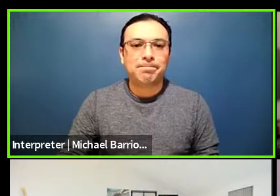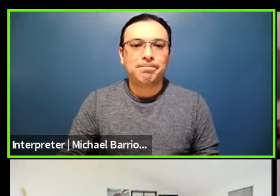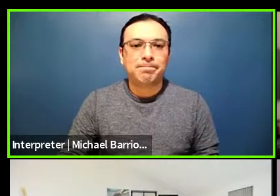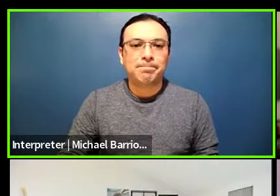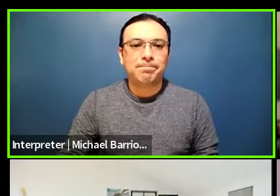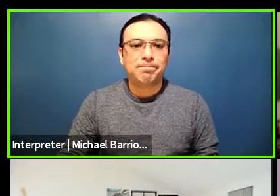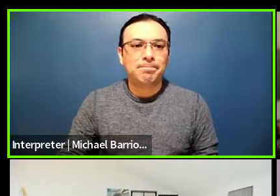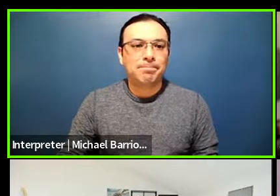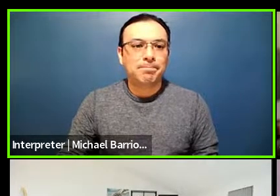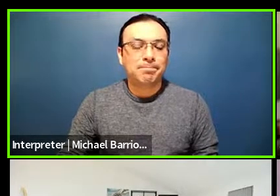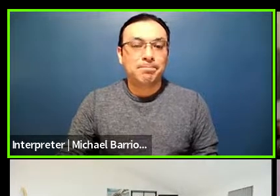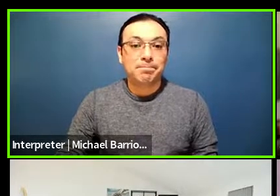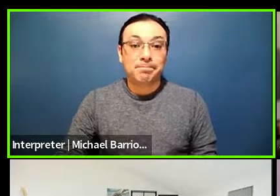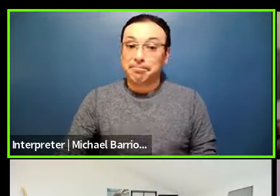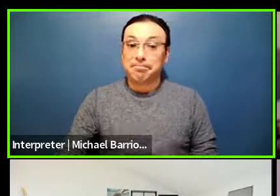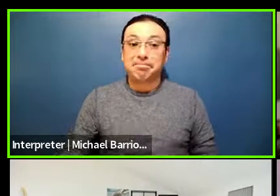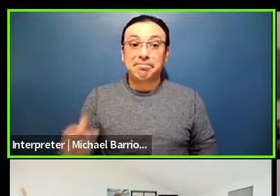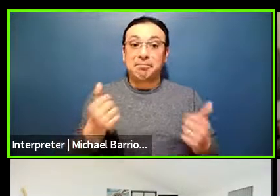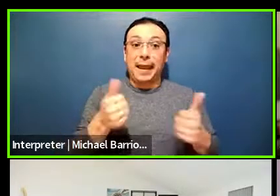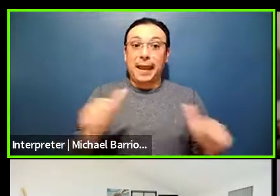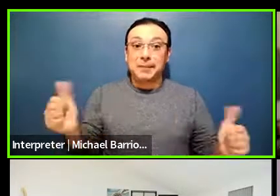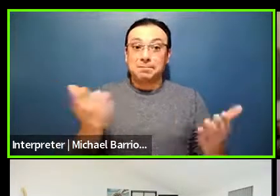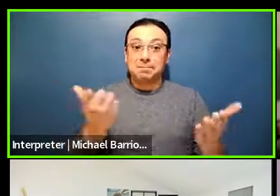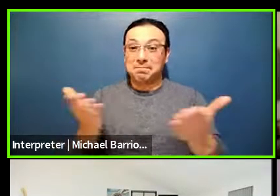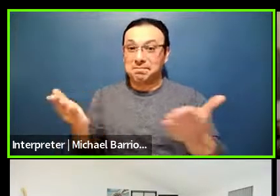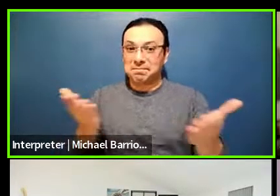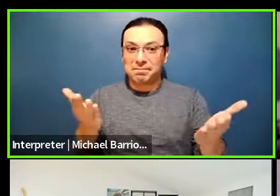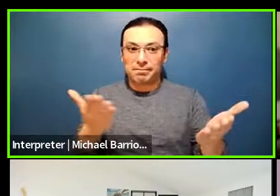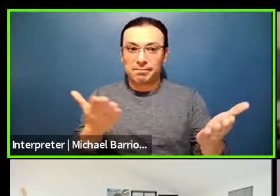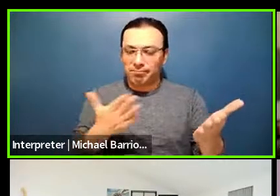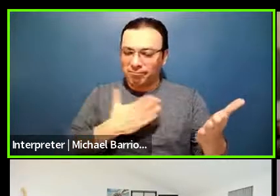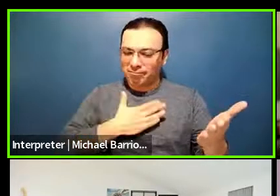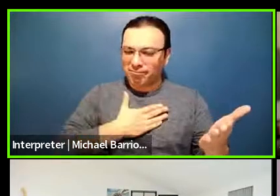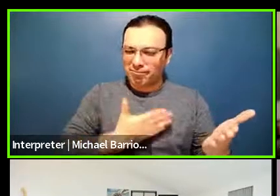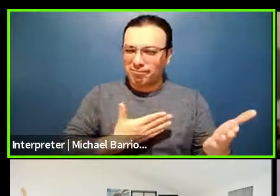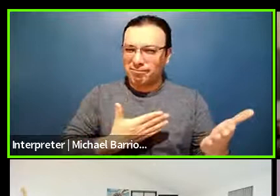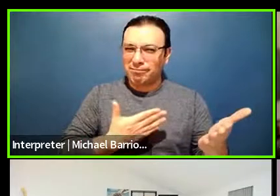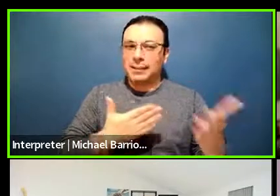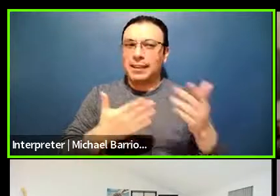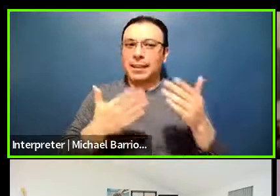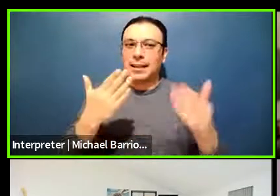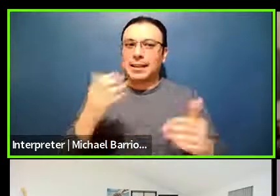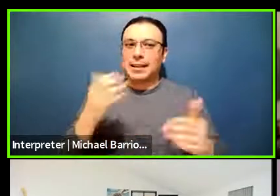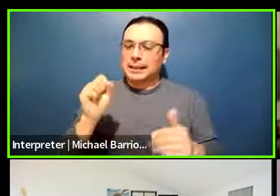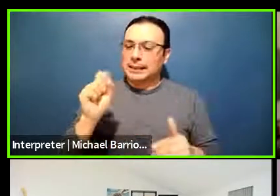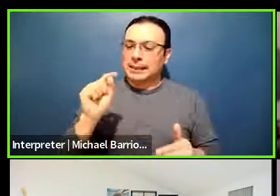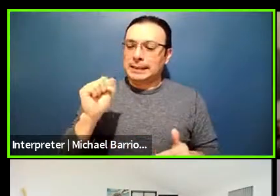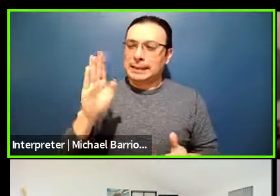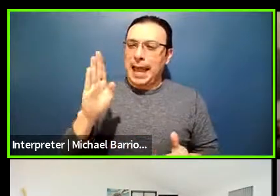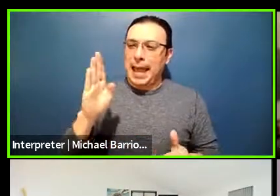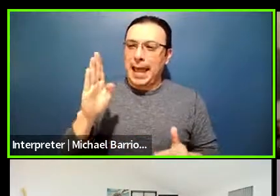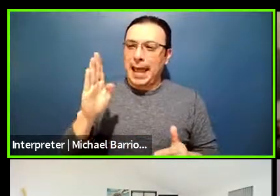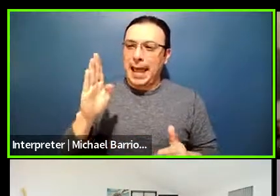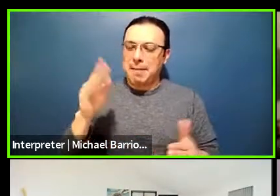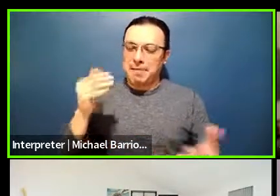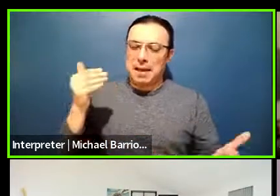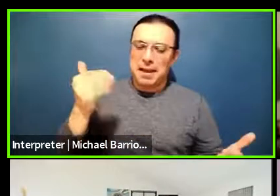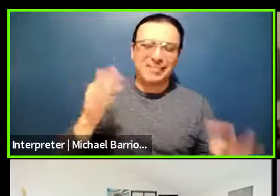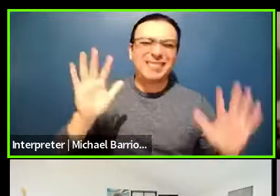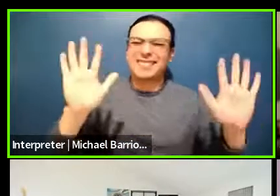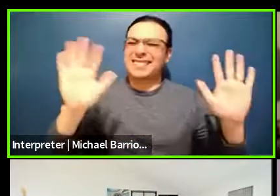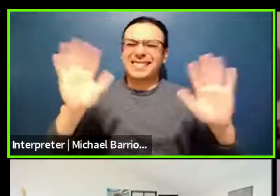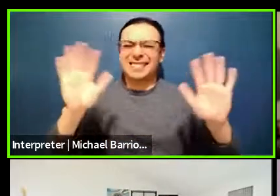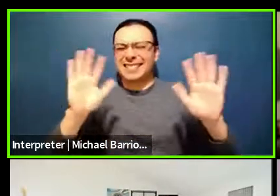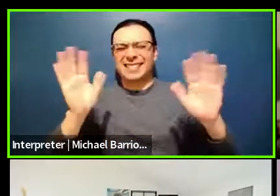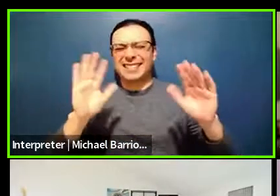Would anyone like to take I was going to say stab, that's too violent. Take a jump? No, would anyone like